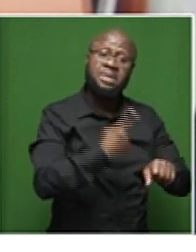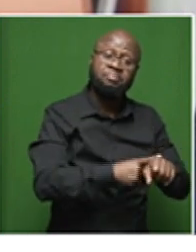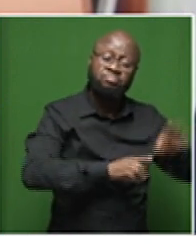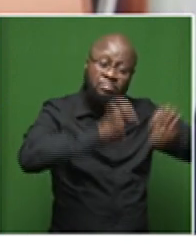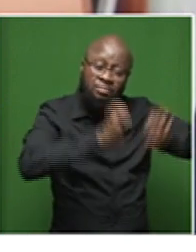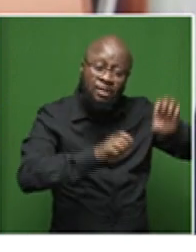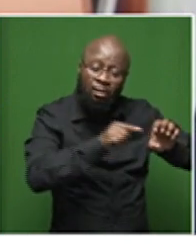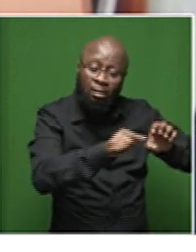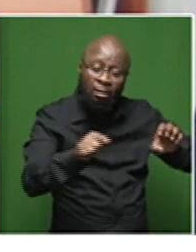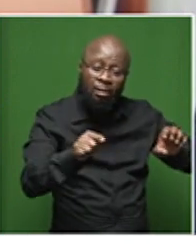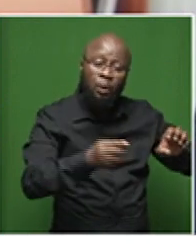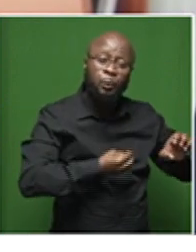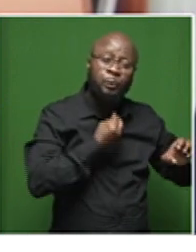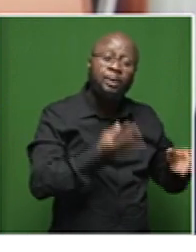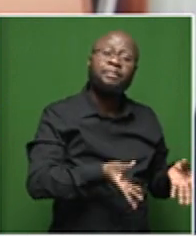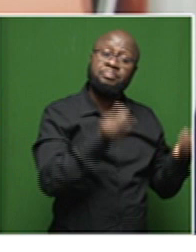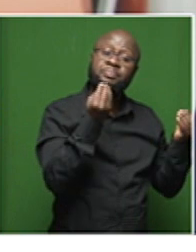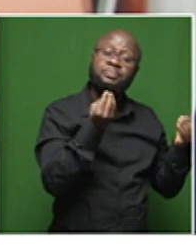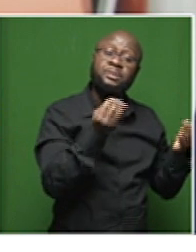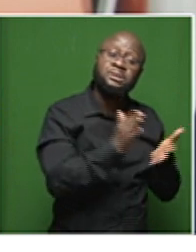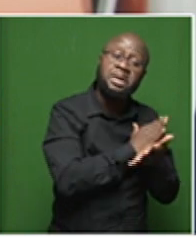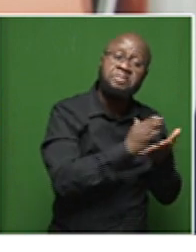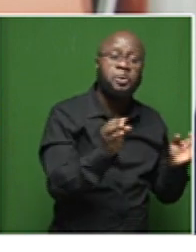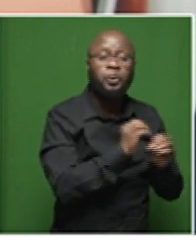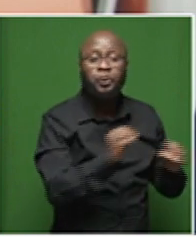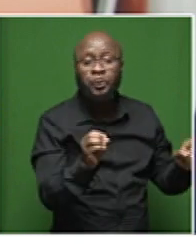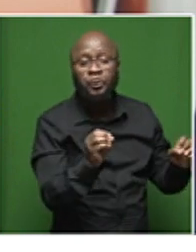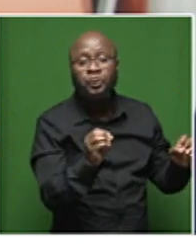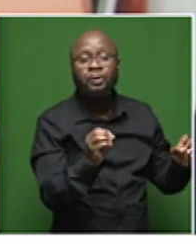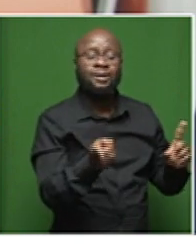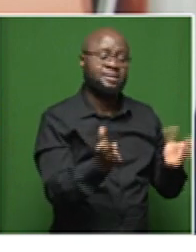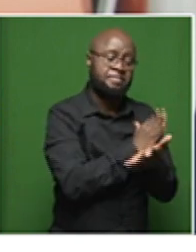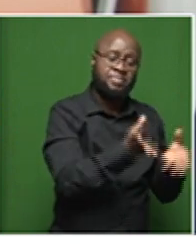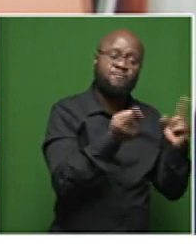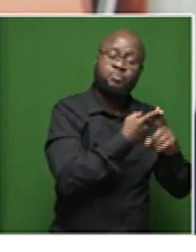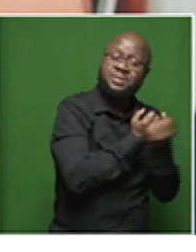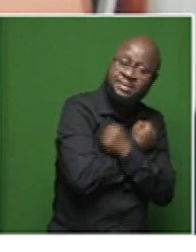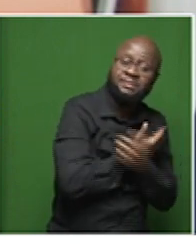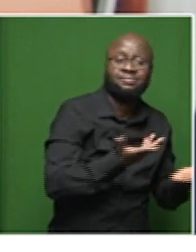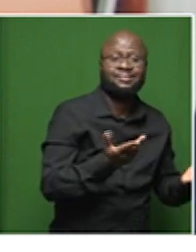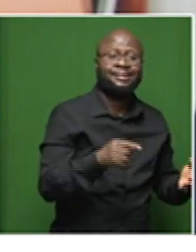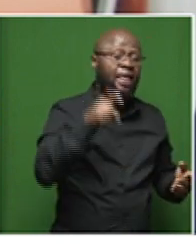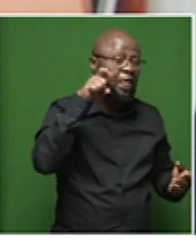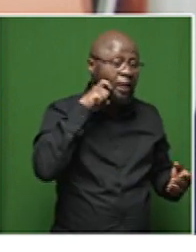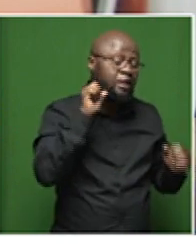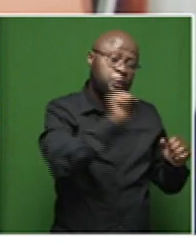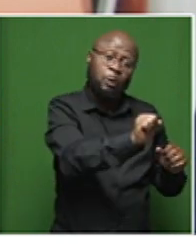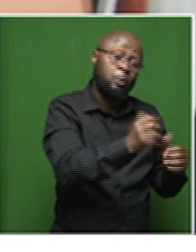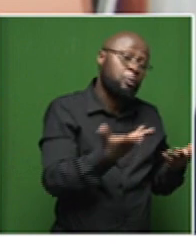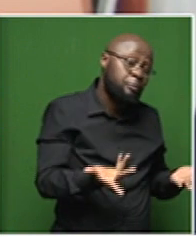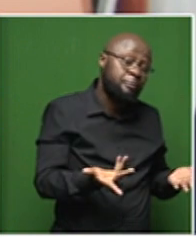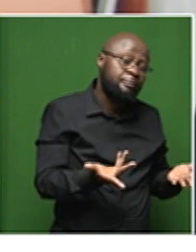those environmental causes that we were explaining now. And then we can also have the secondary one. The age is true, has dropped.